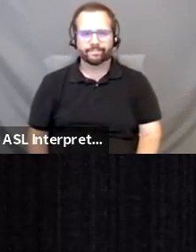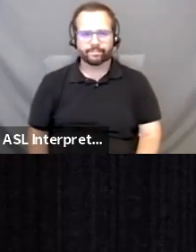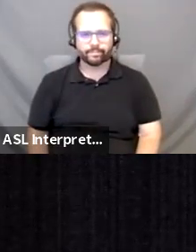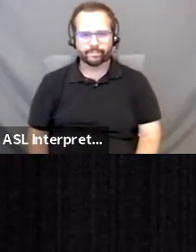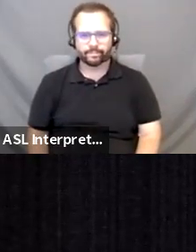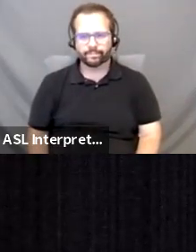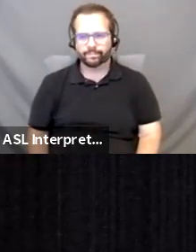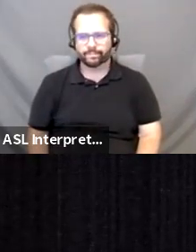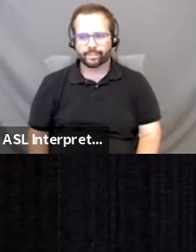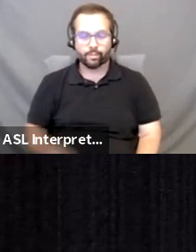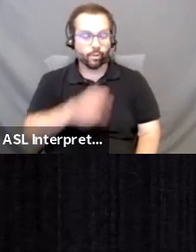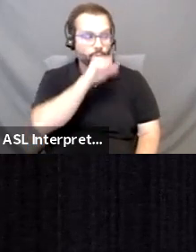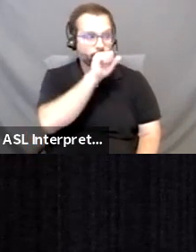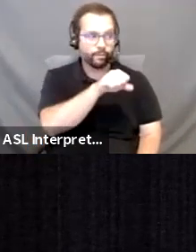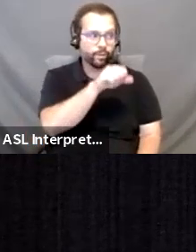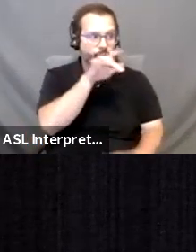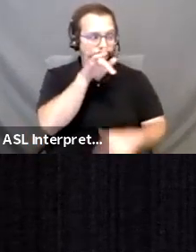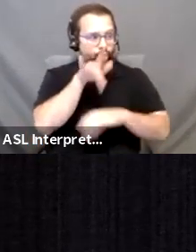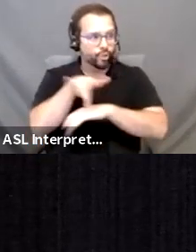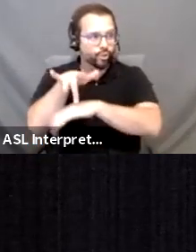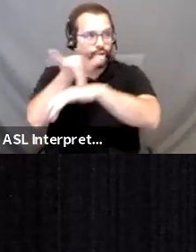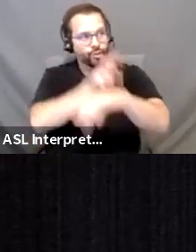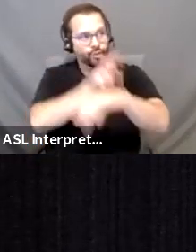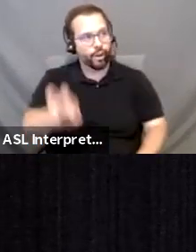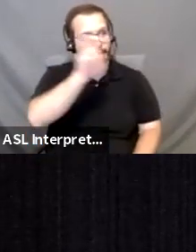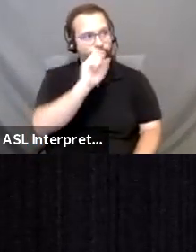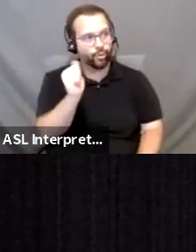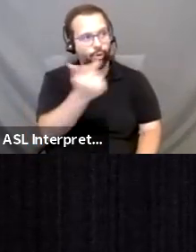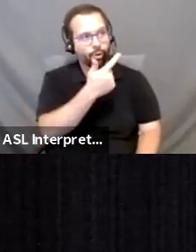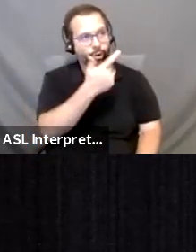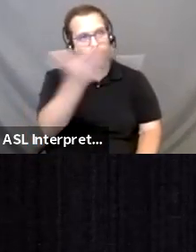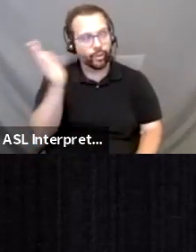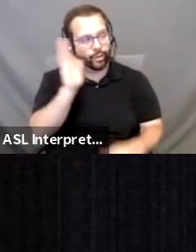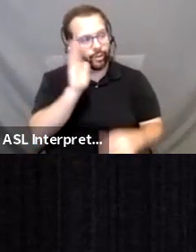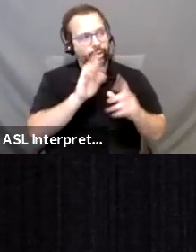I really would love to travel to all those countries, so if I can do it this way, I am all about it.